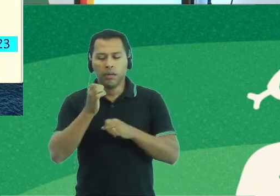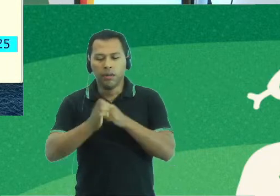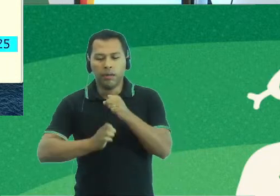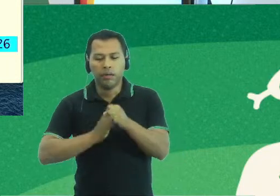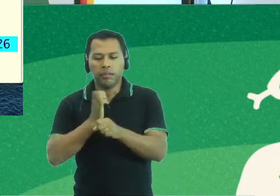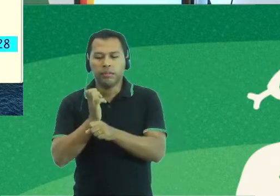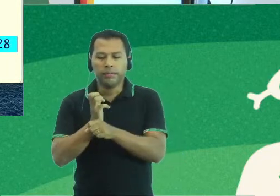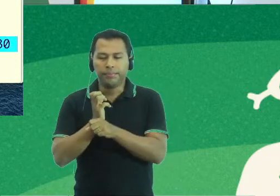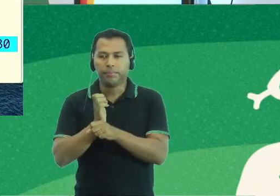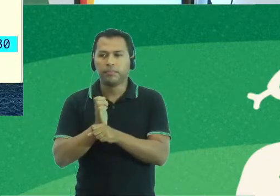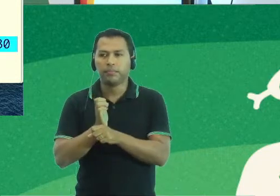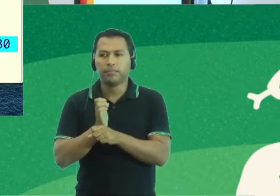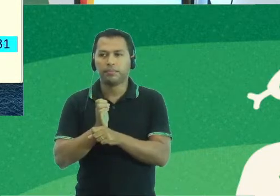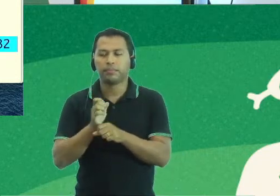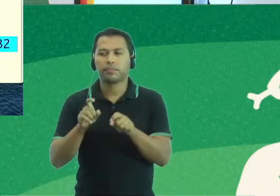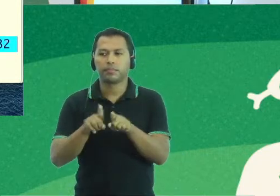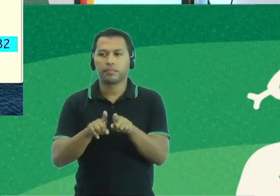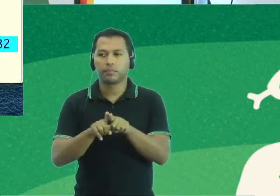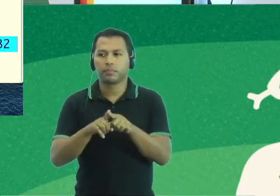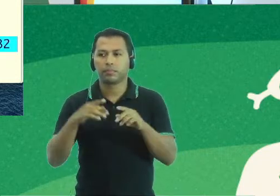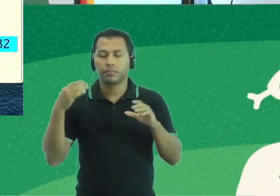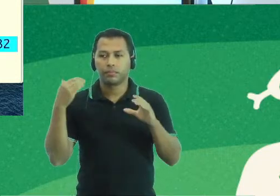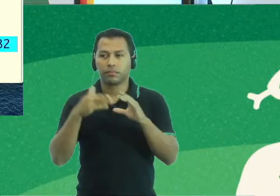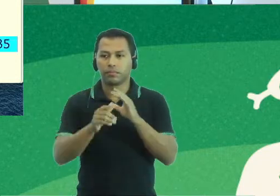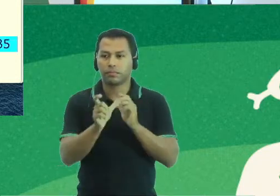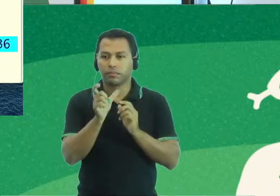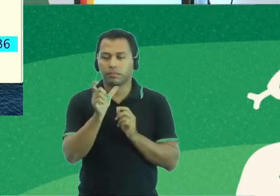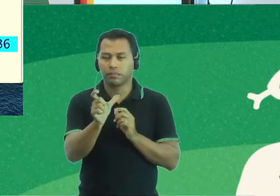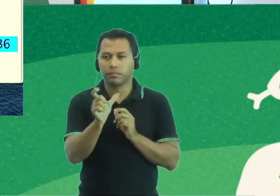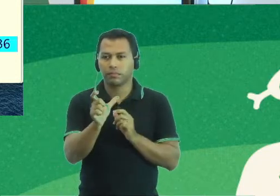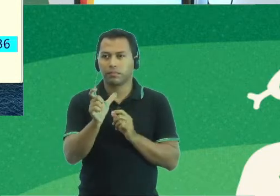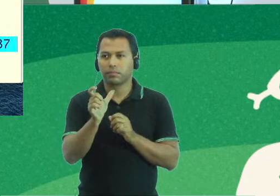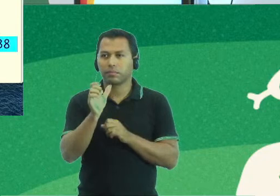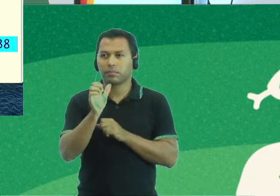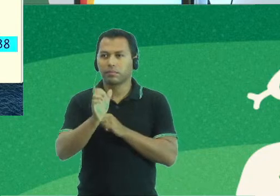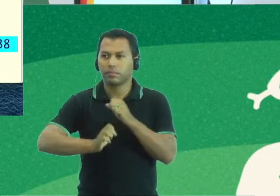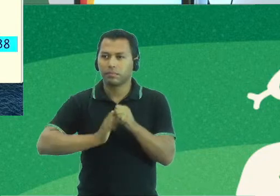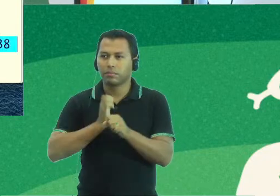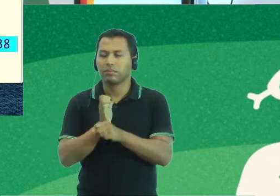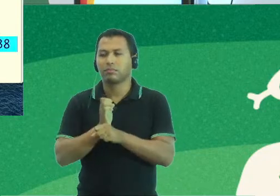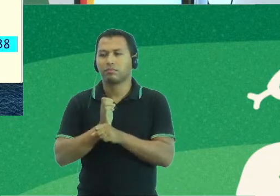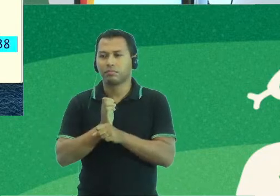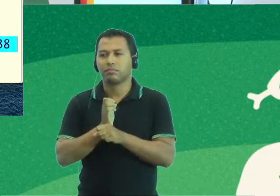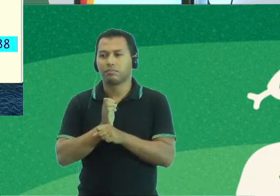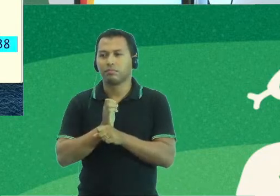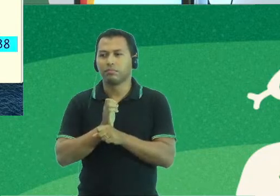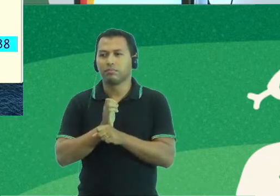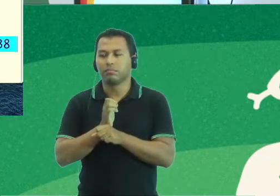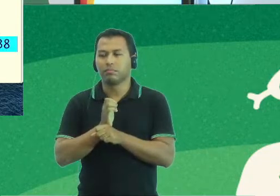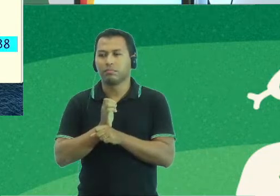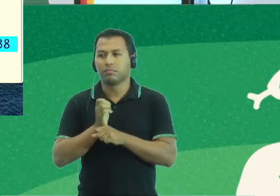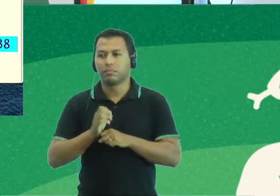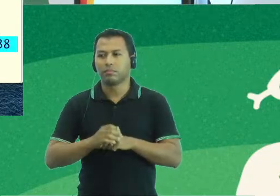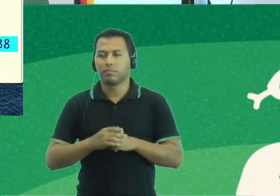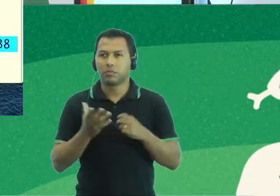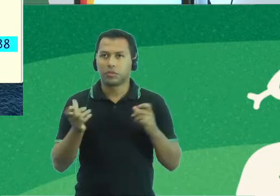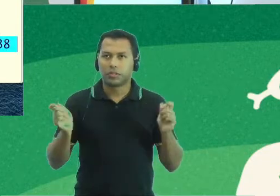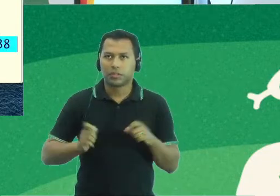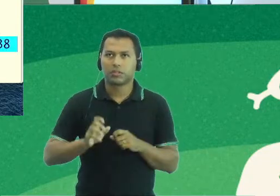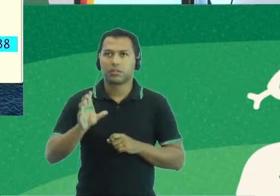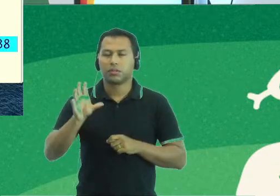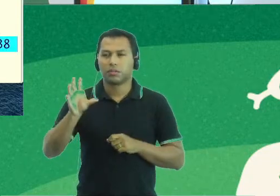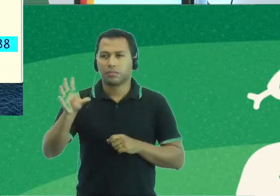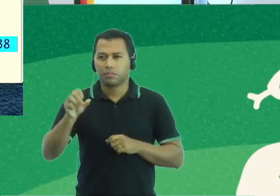talk. So I'm just going to grab your what it was sent from, so that way I can like send something back in